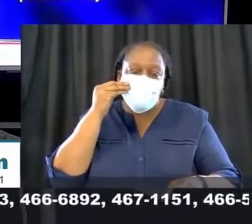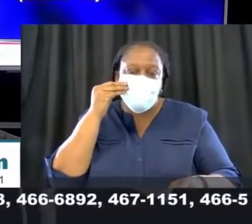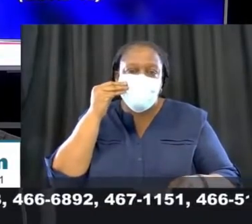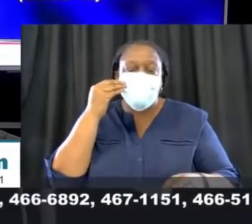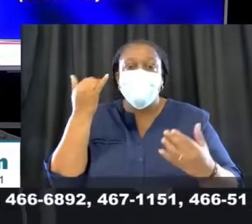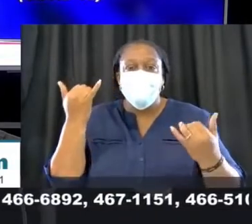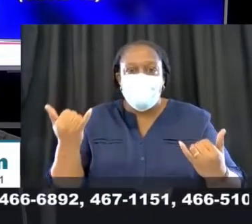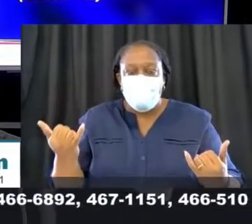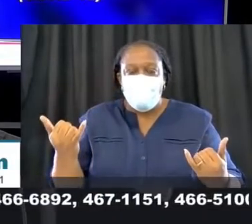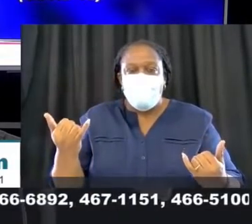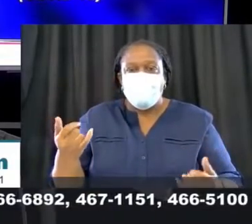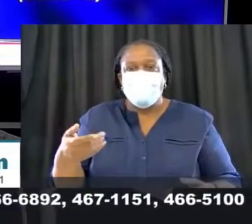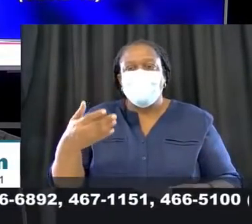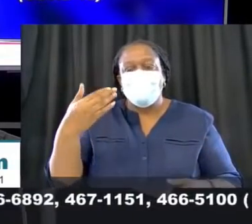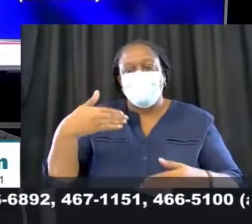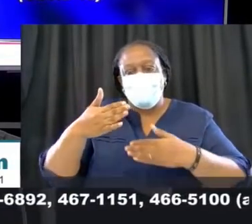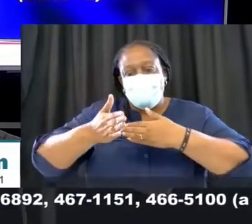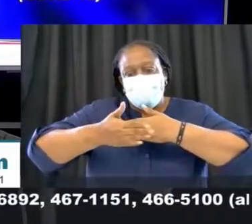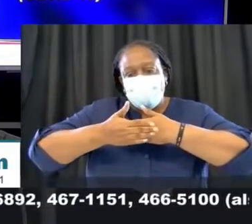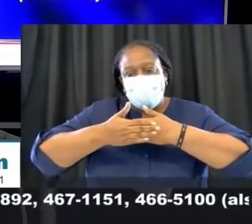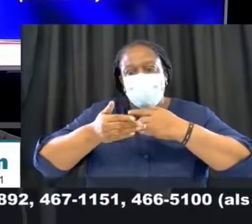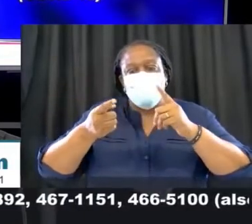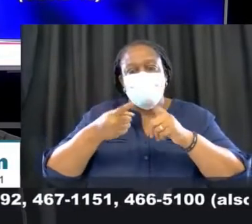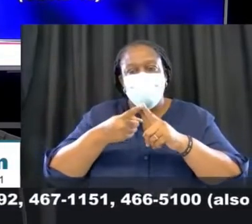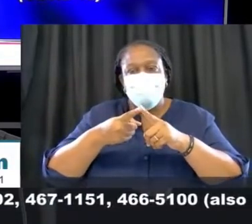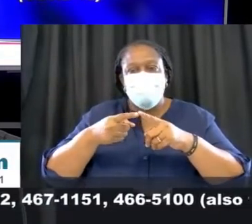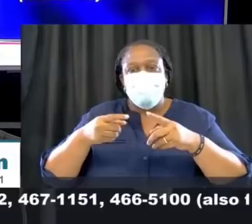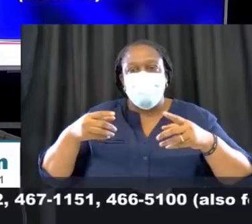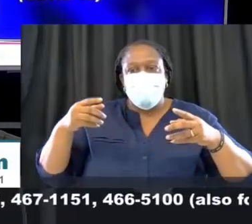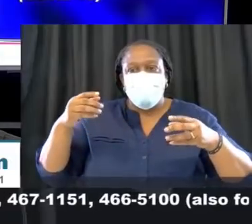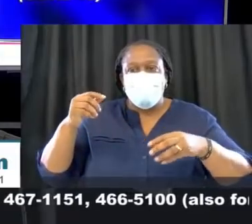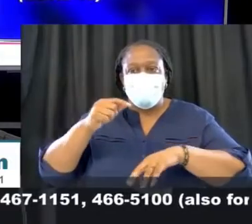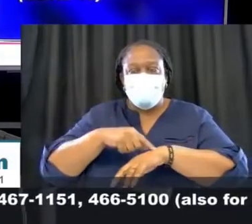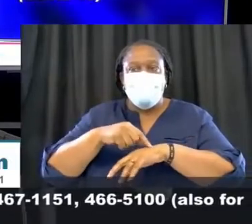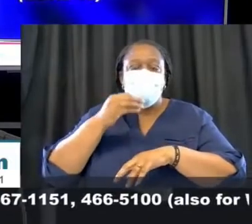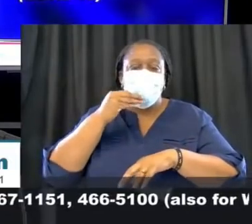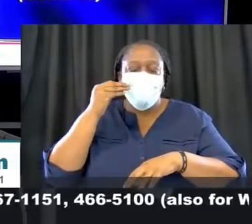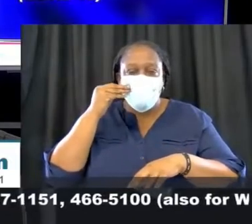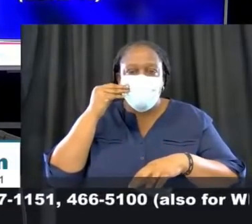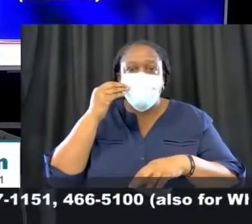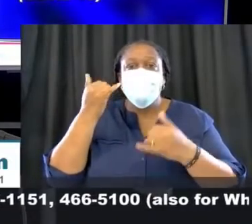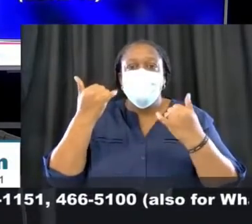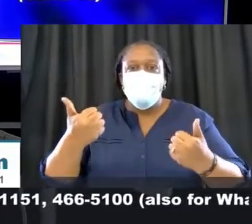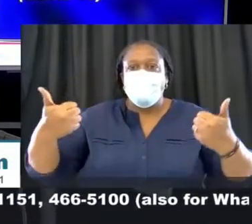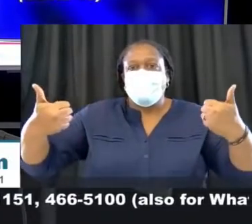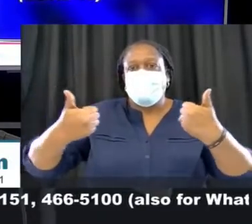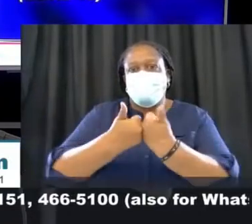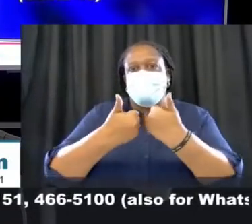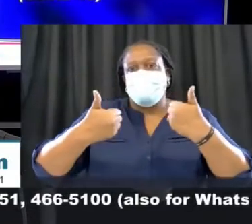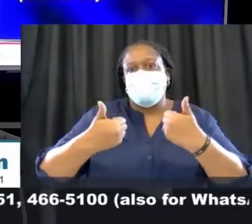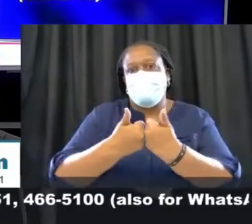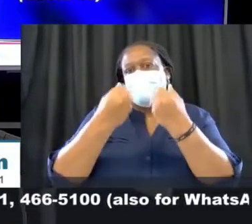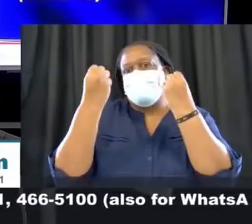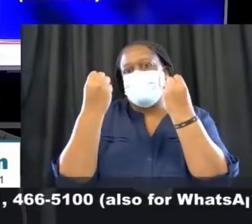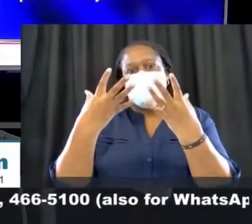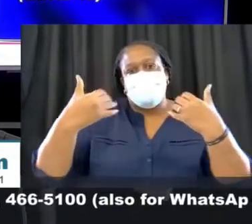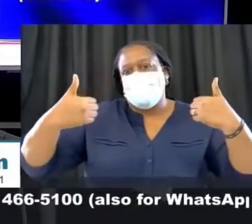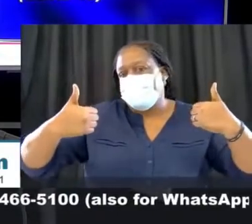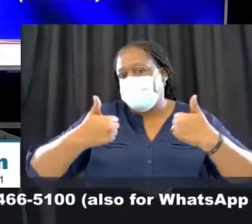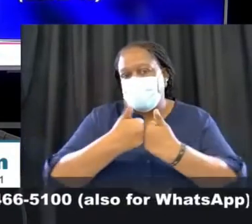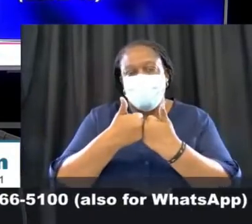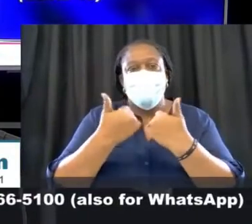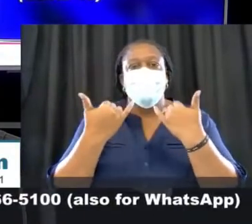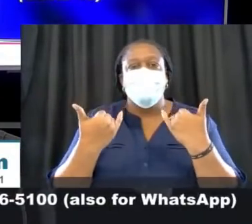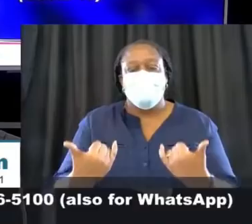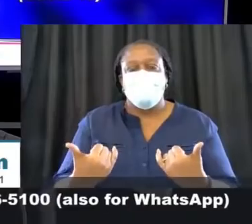accidents occur close to the curfew time. Significant injuries and damages were caused in these accidents, and in